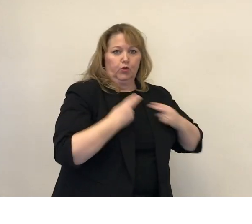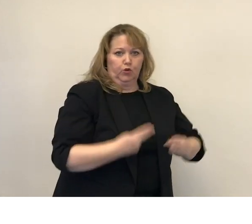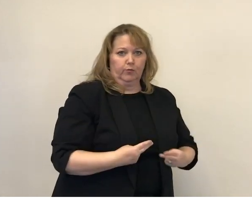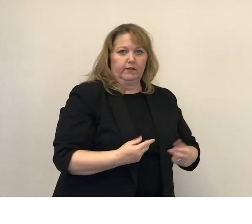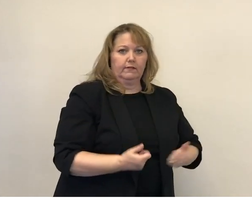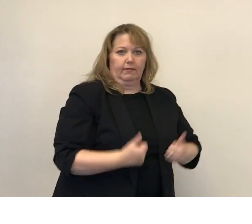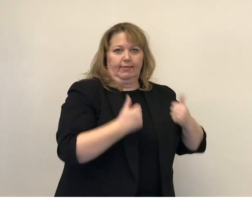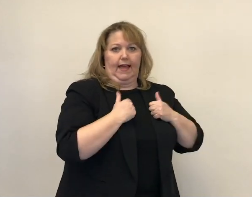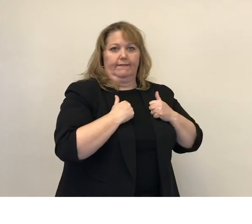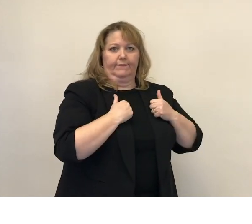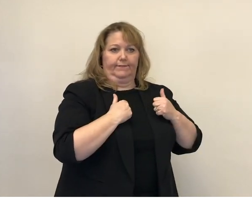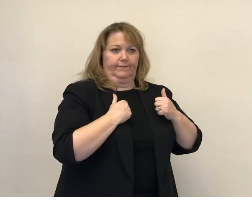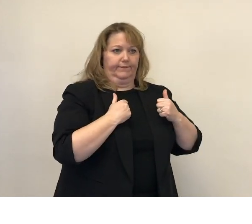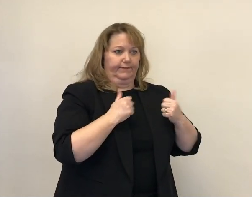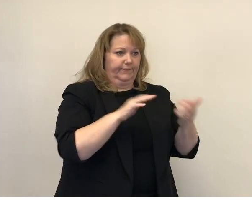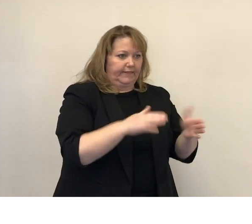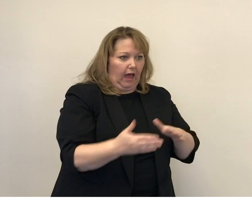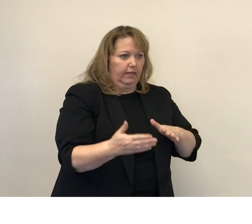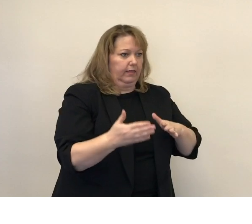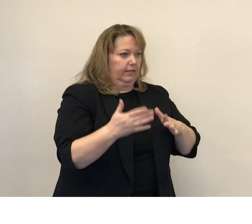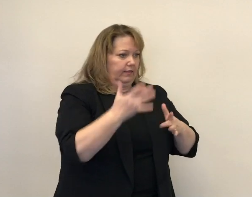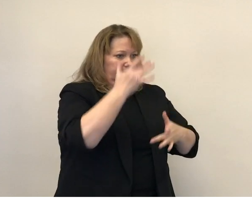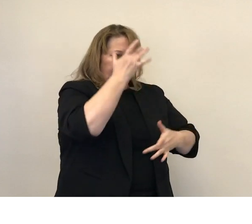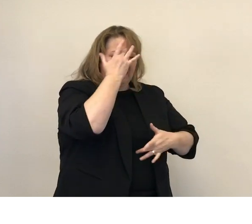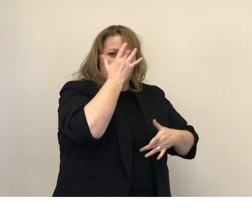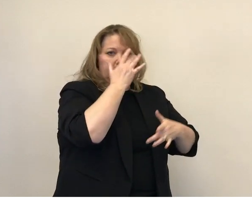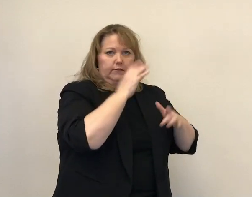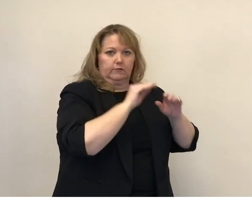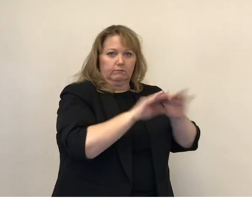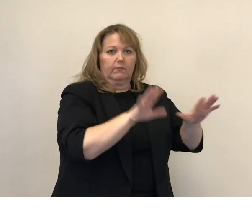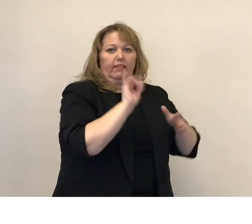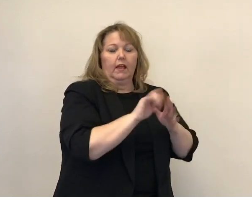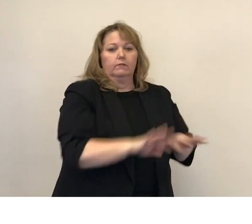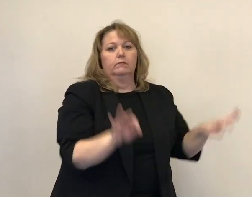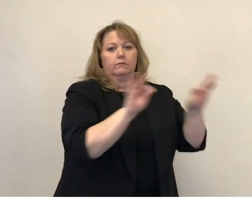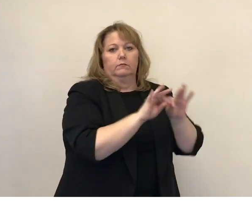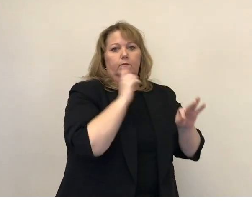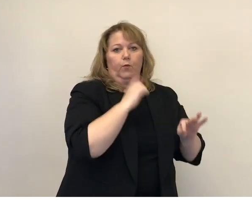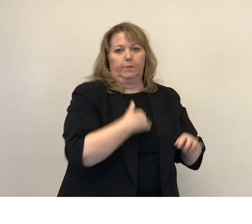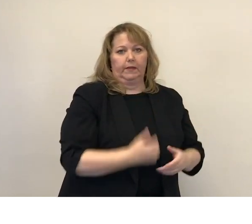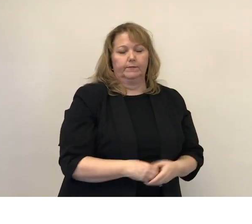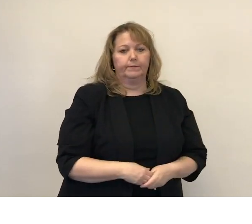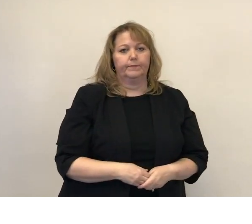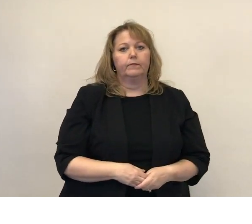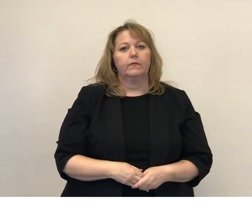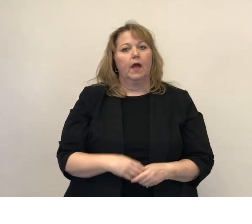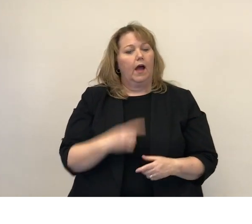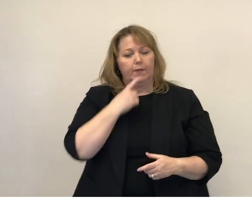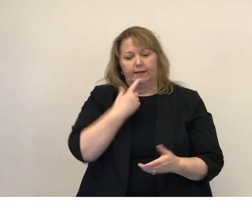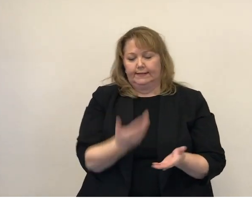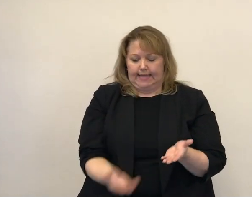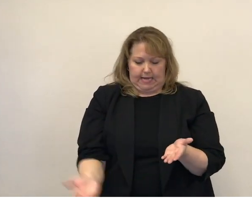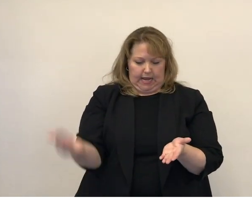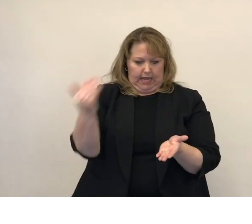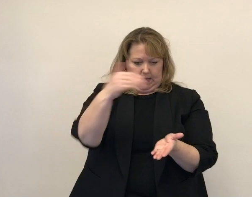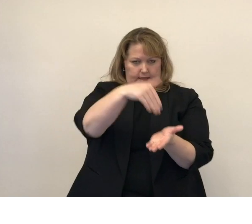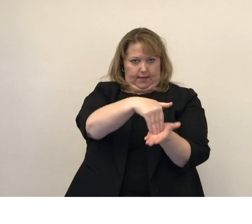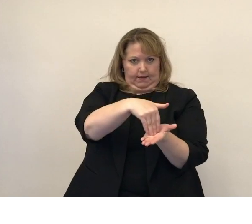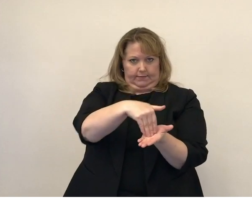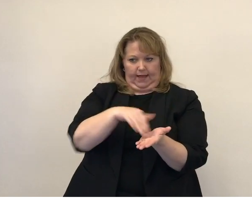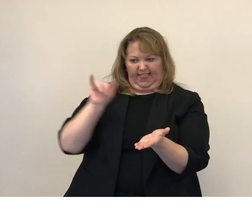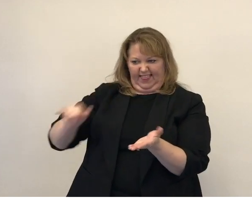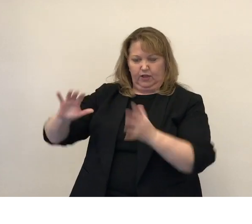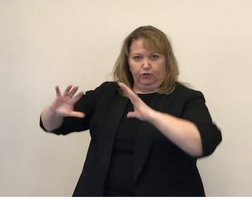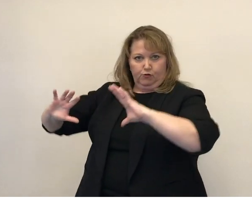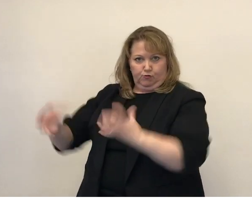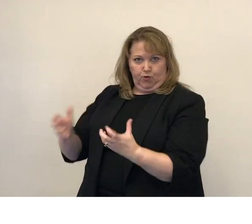many times as you'd like me to medical experts, to my scientific experts, and determining what is in the best interest of this community. I